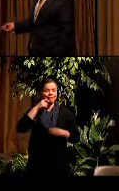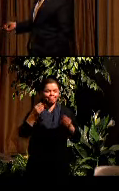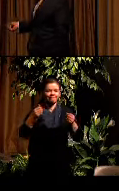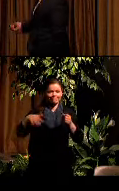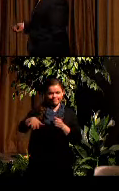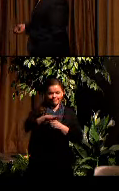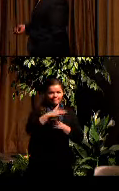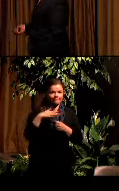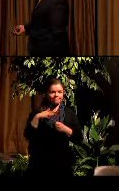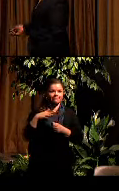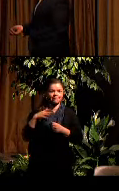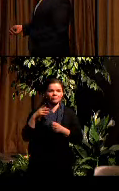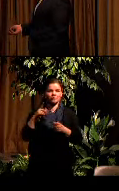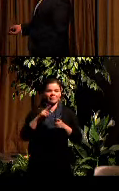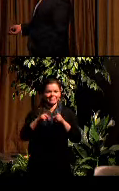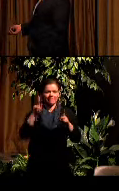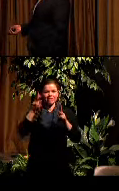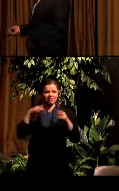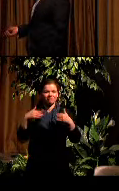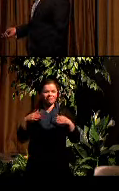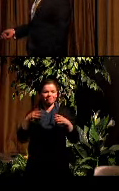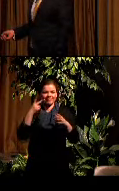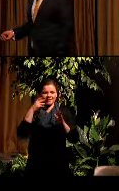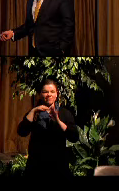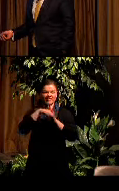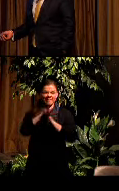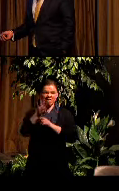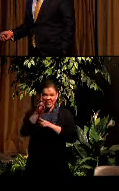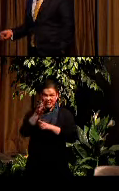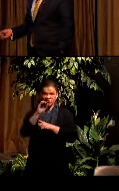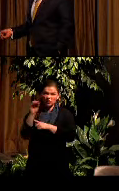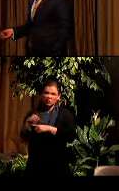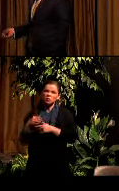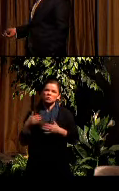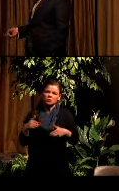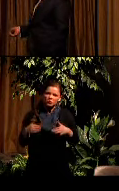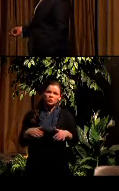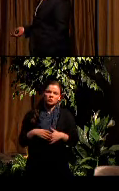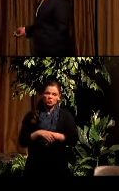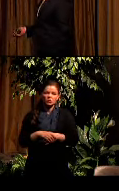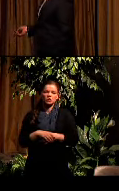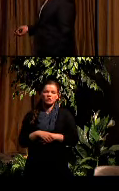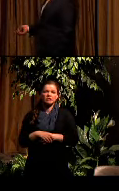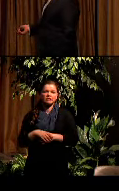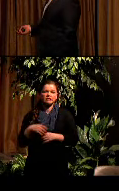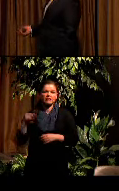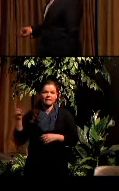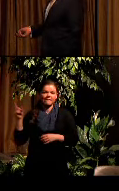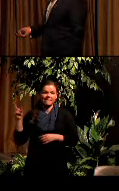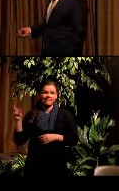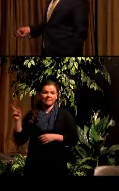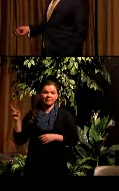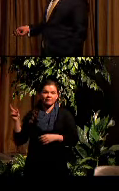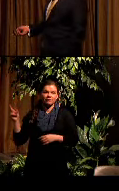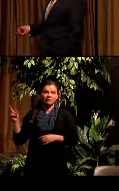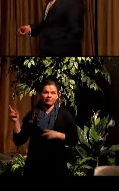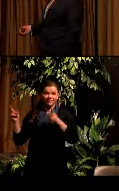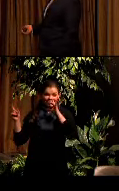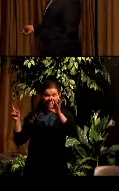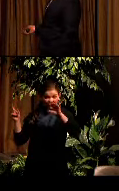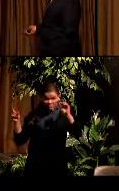over 46%. Species like the Bendire's thrasher has declined by over 85%. Scaled quail by